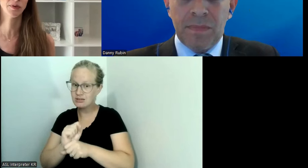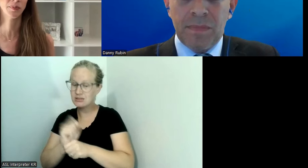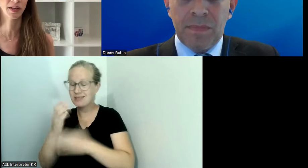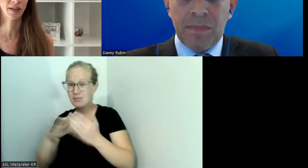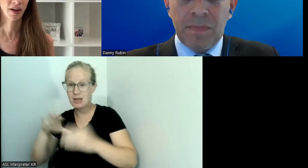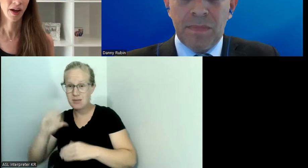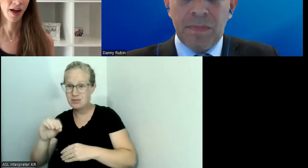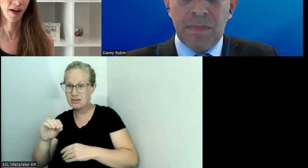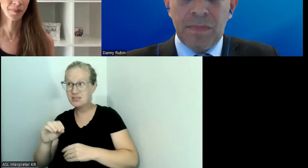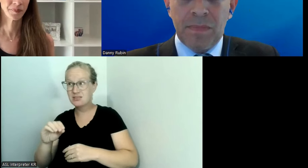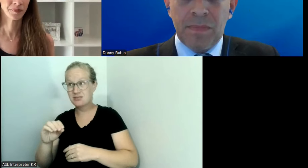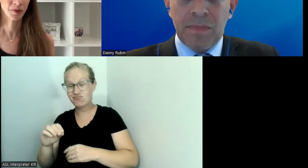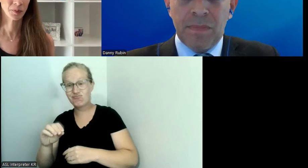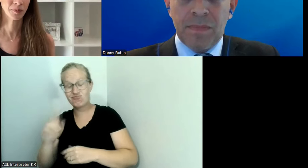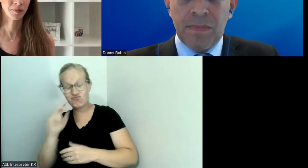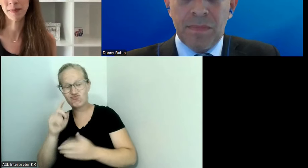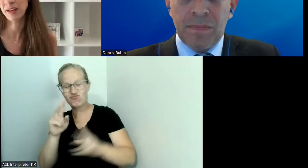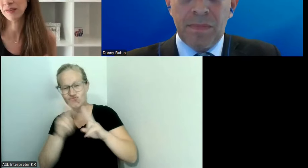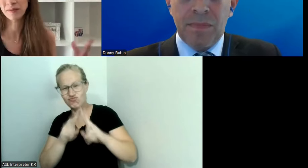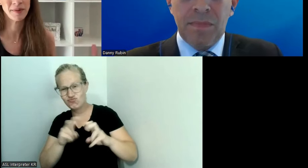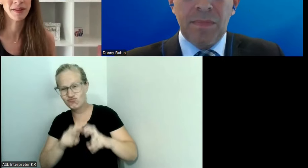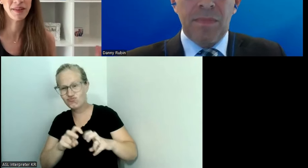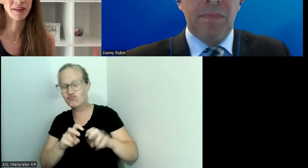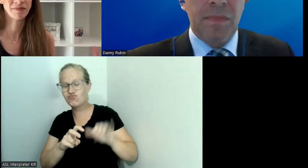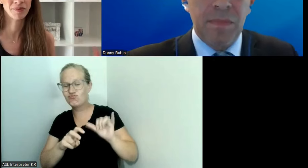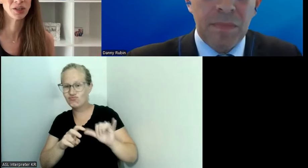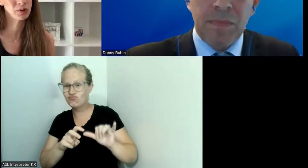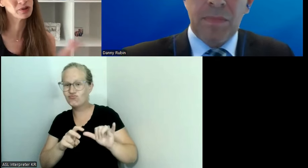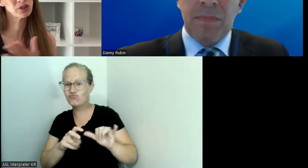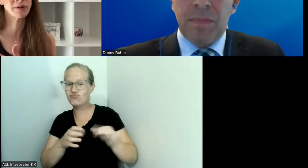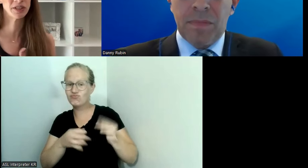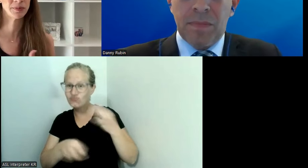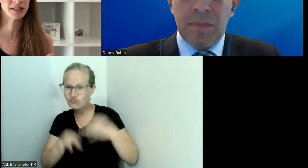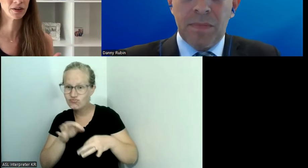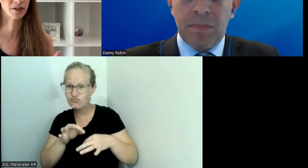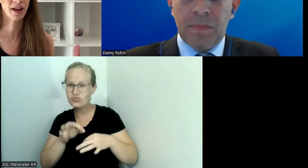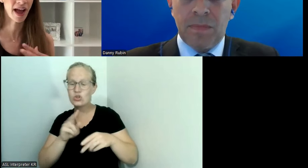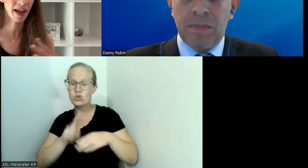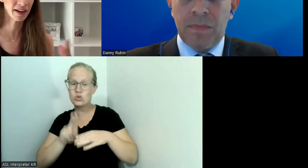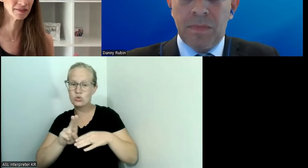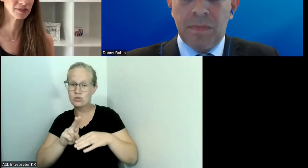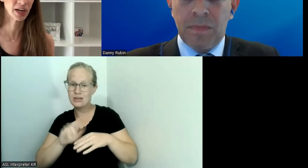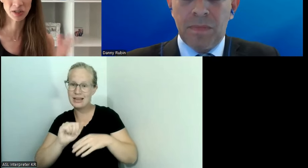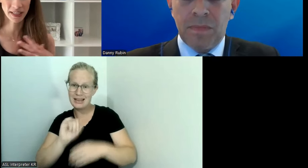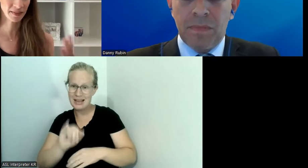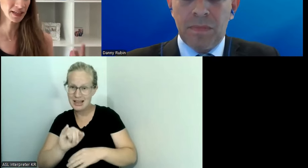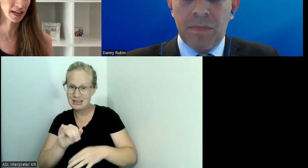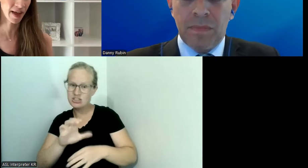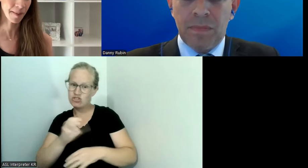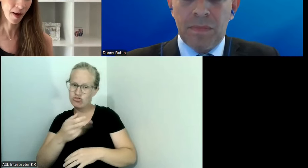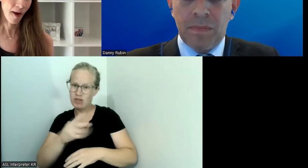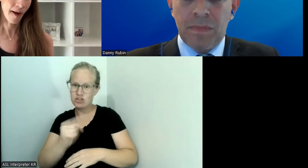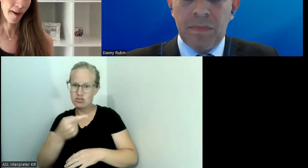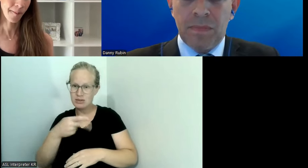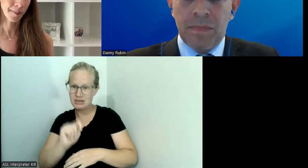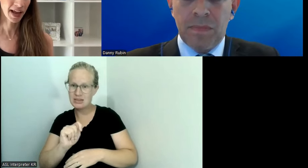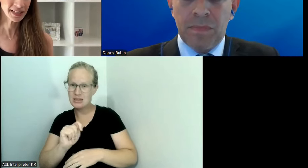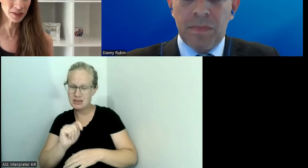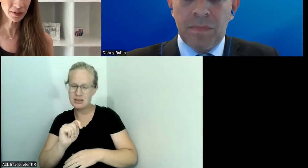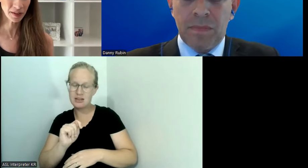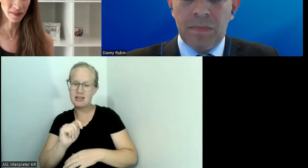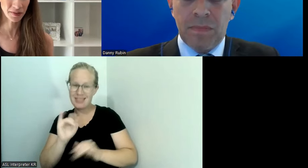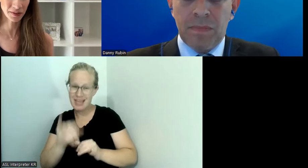will see who could be, um, maybe, maybe they can use chat GBT or AI and chat GBT and things like that. Um,